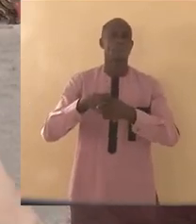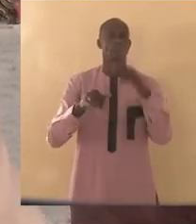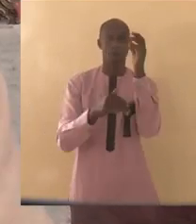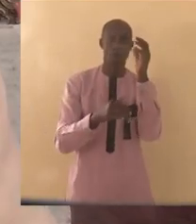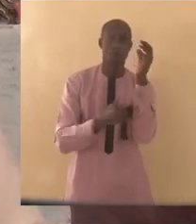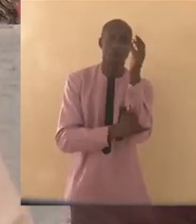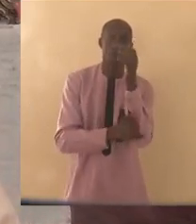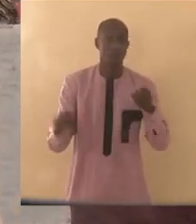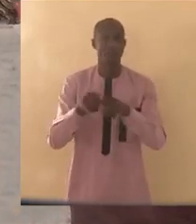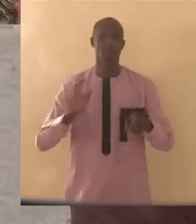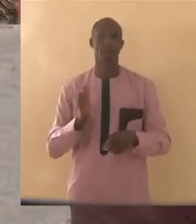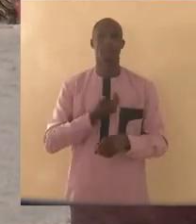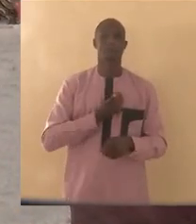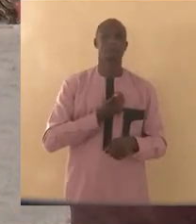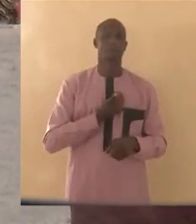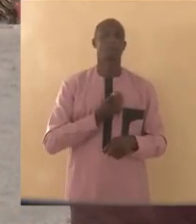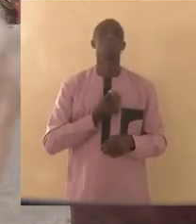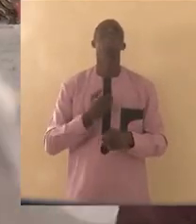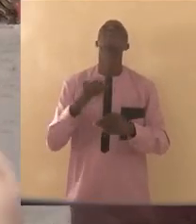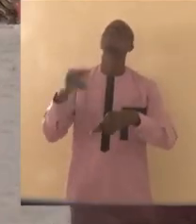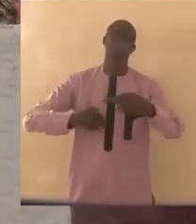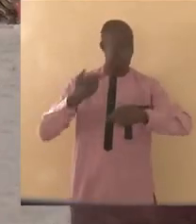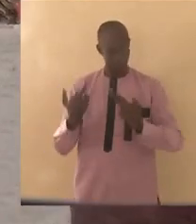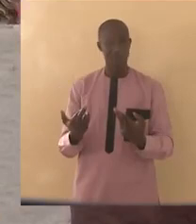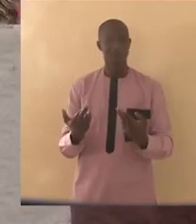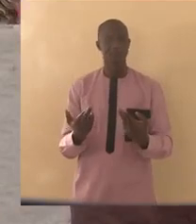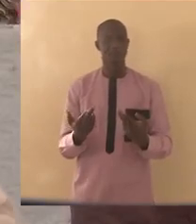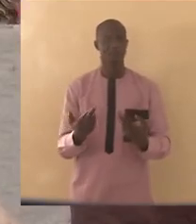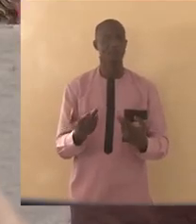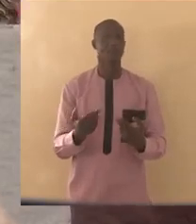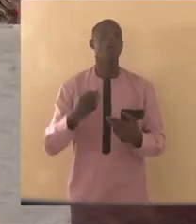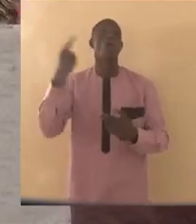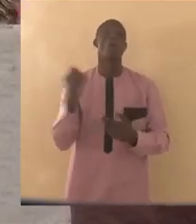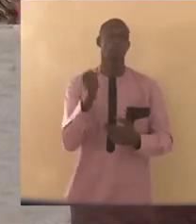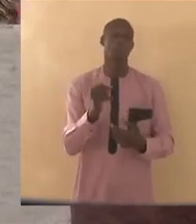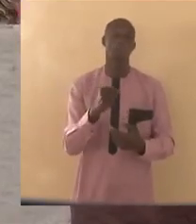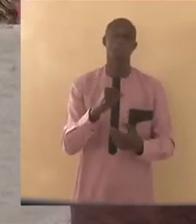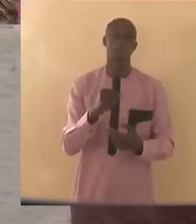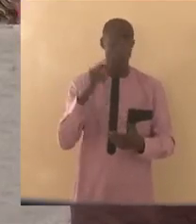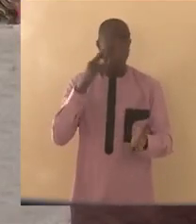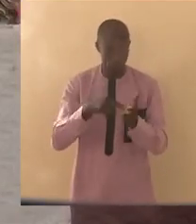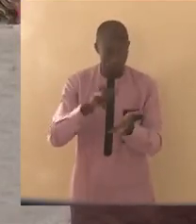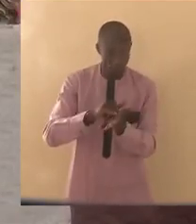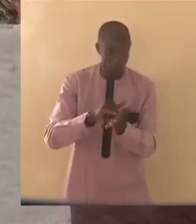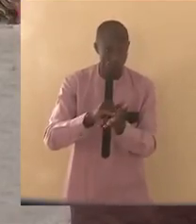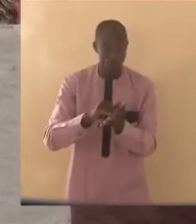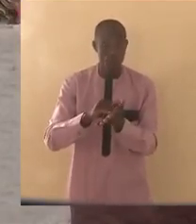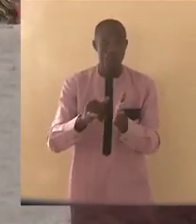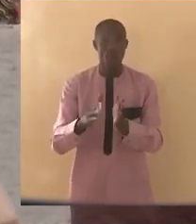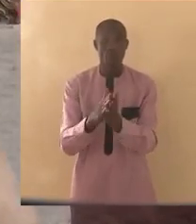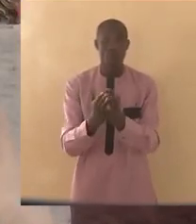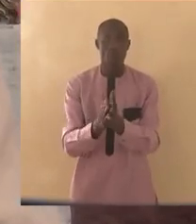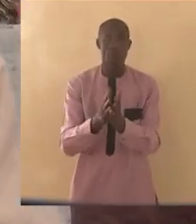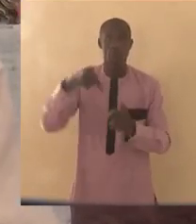society like ours. He says, rejoice. And I always let people know, recognize that the book